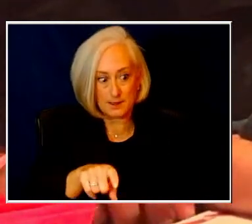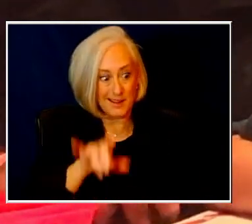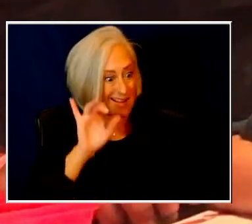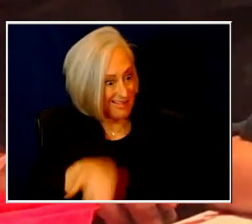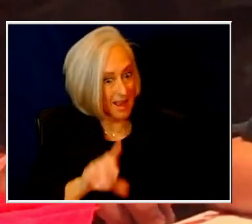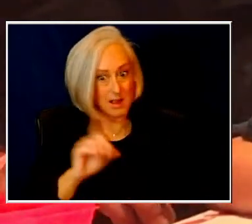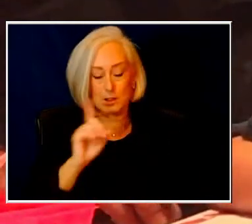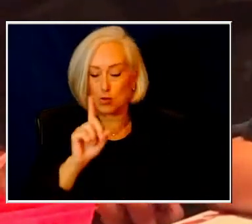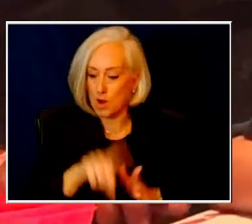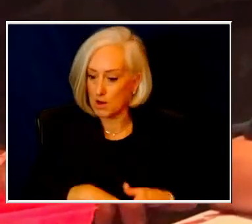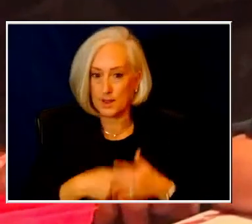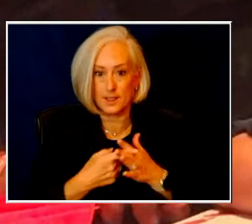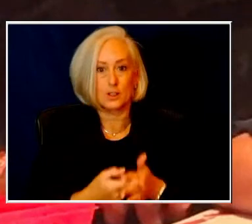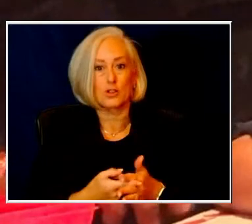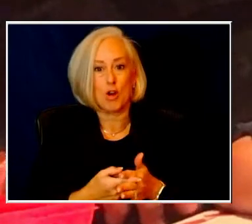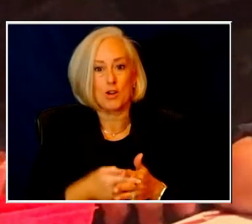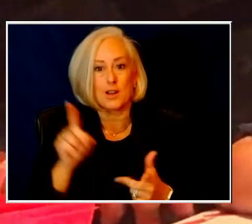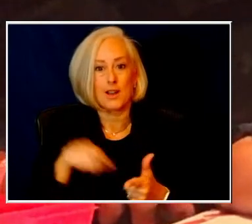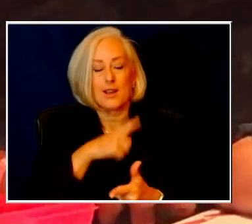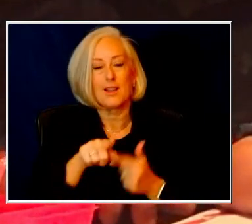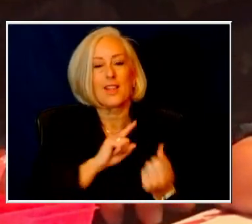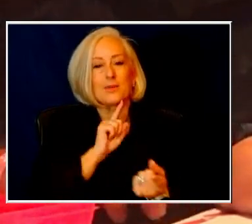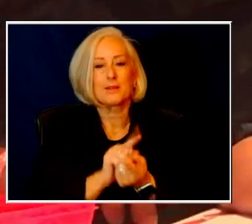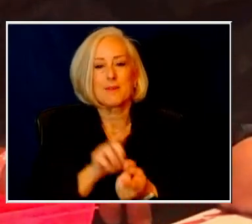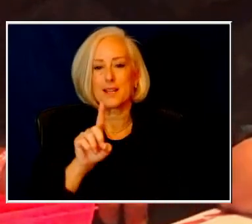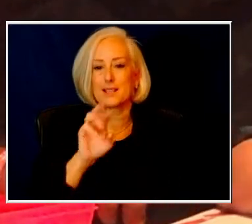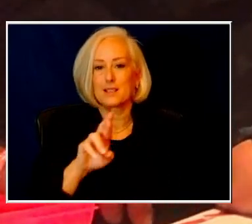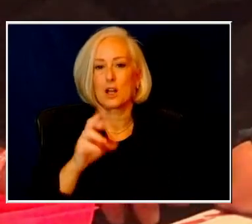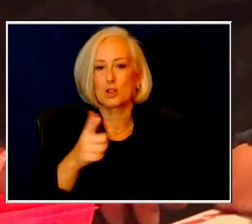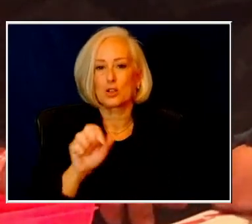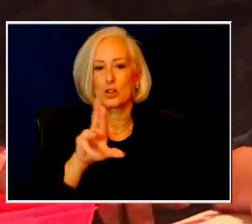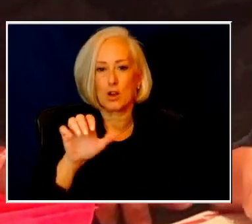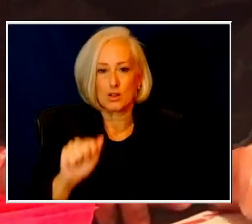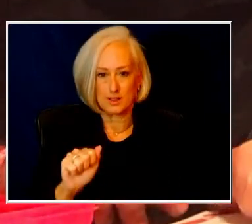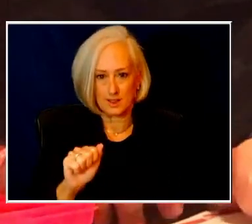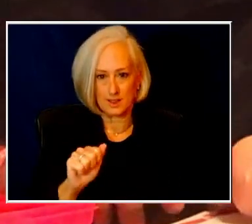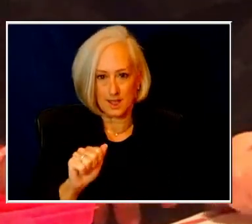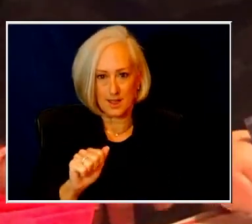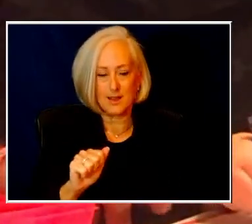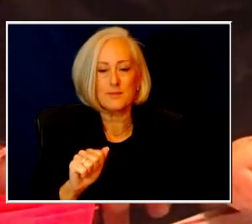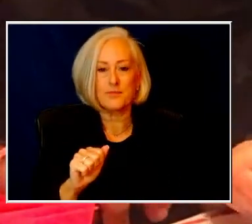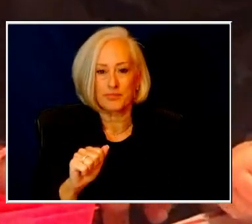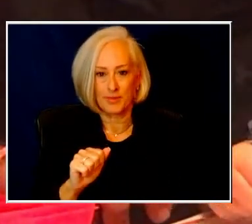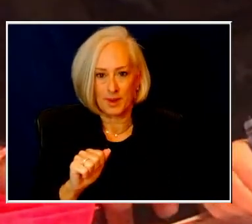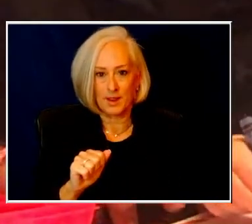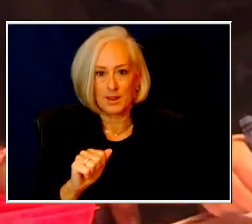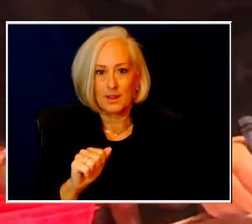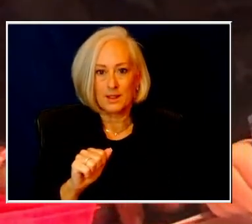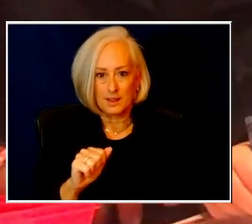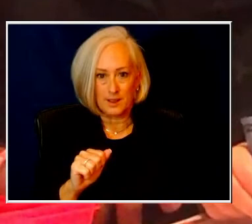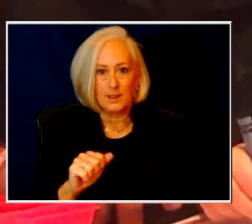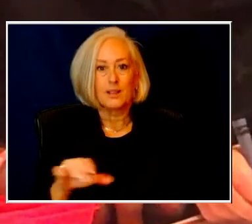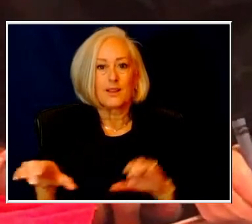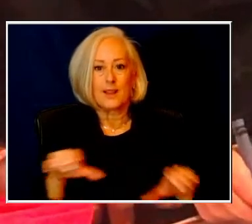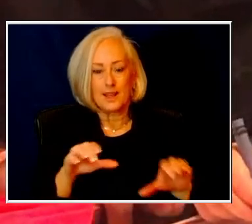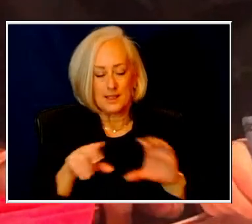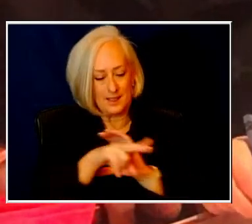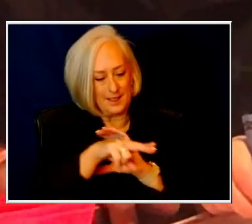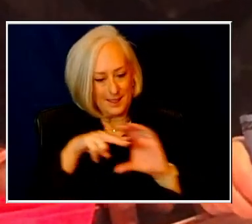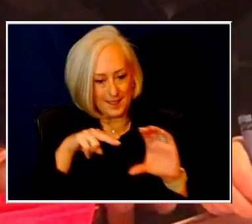And, we met Dr. Garcia after that, and, they did CT and